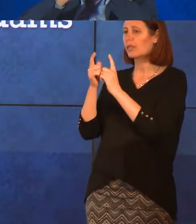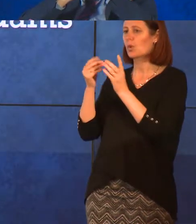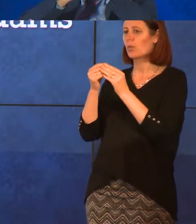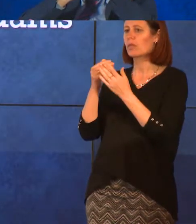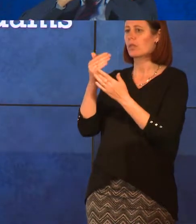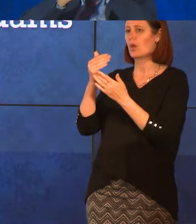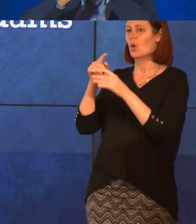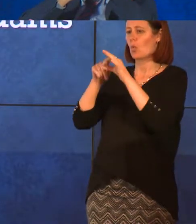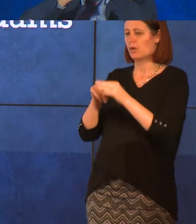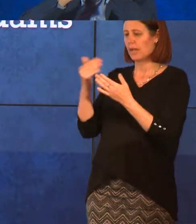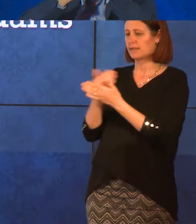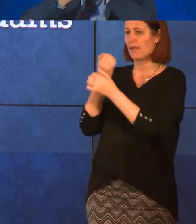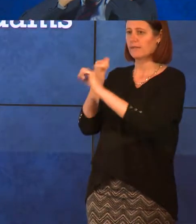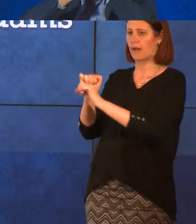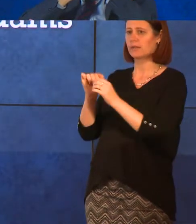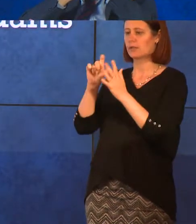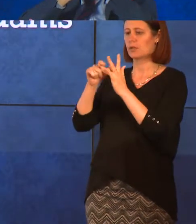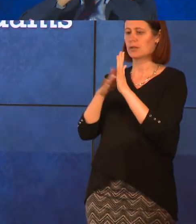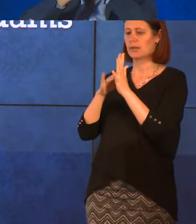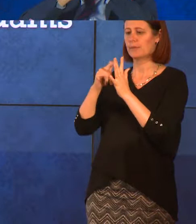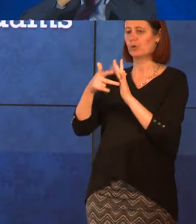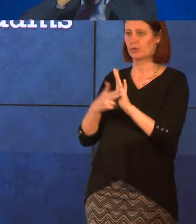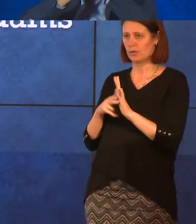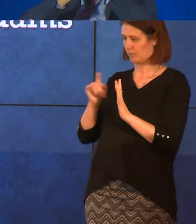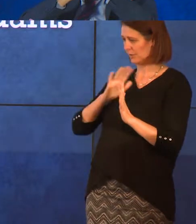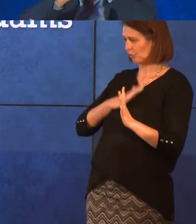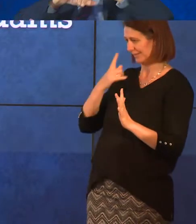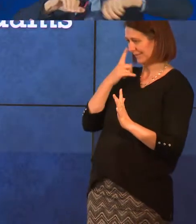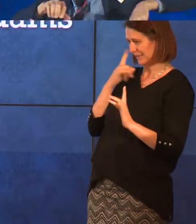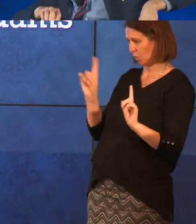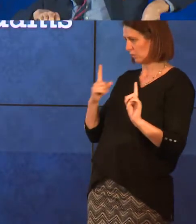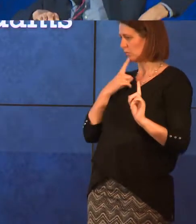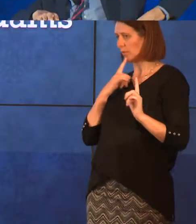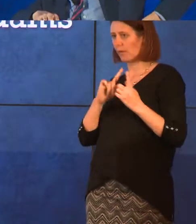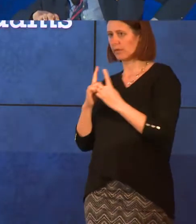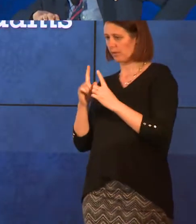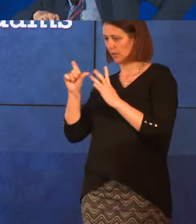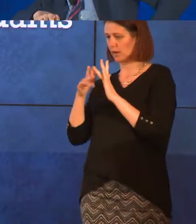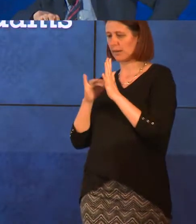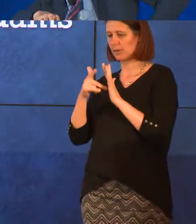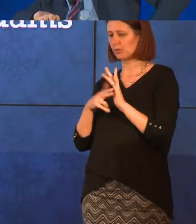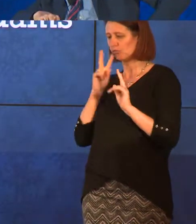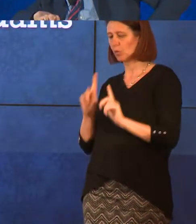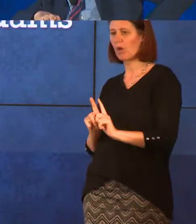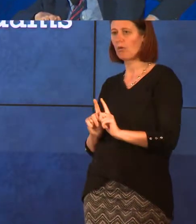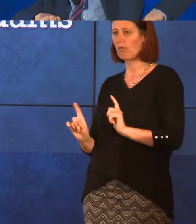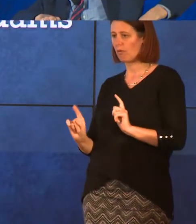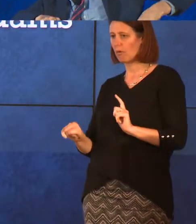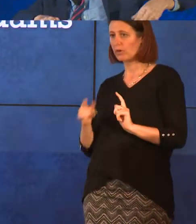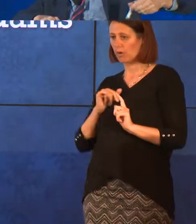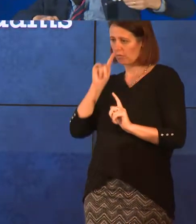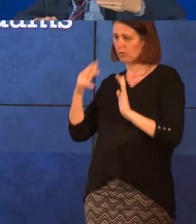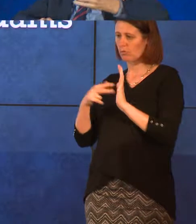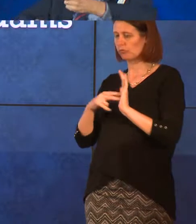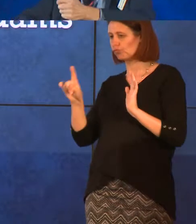Safeguards Commission, which I'm really curious to see what sort of things the Commission looks at. So I'm looking forward to the next panel